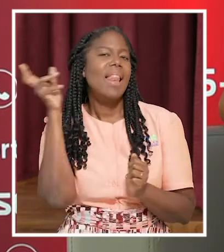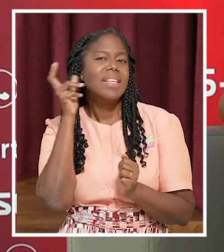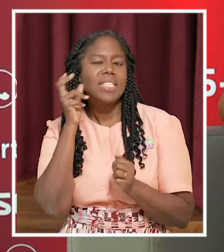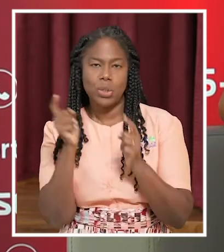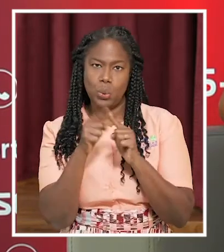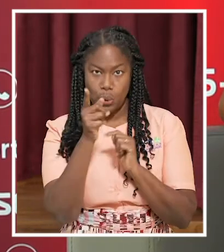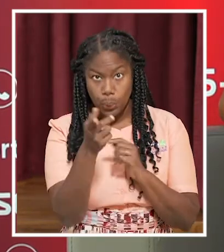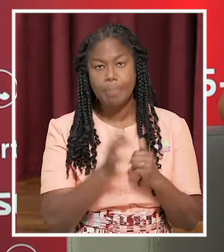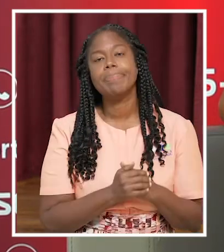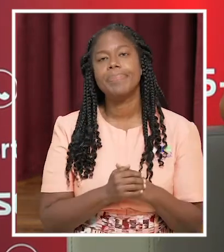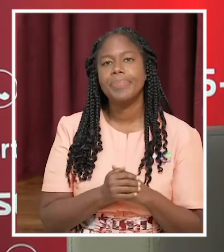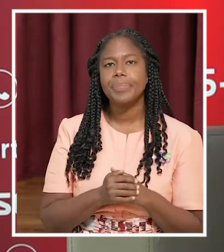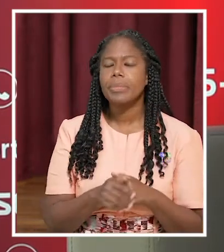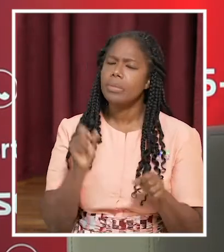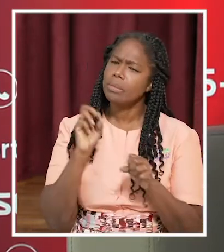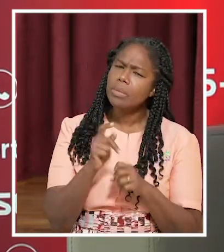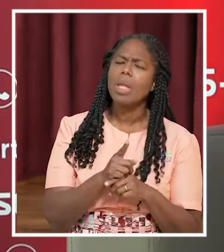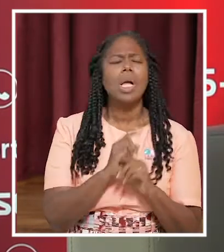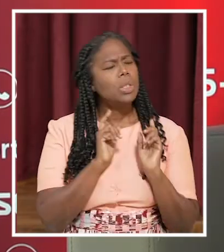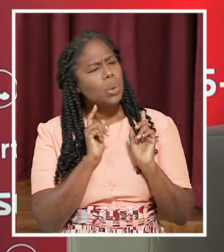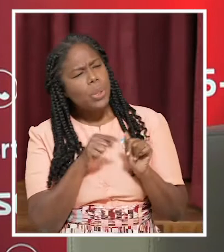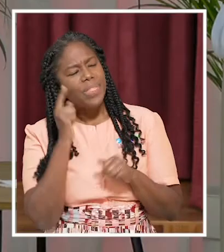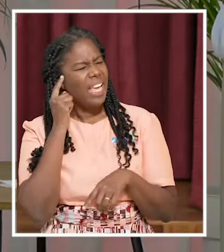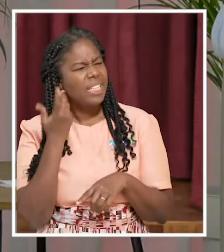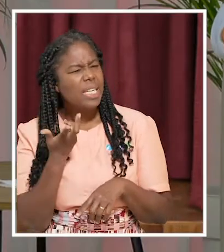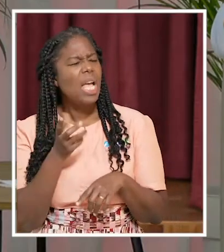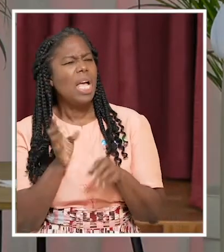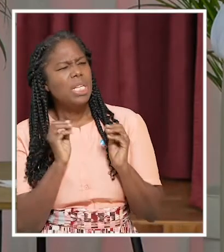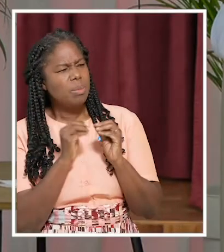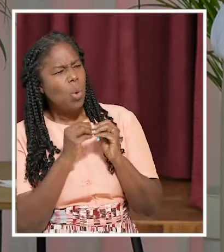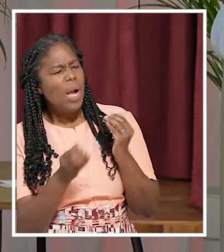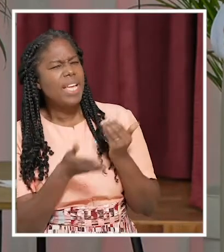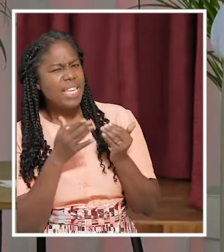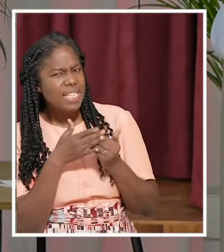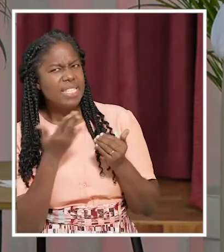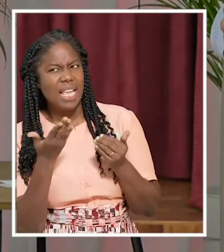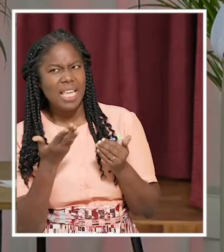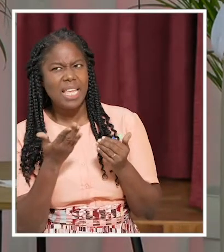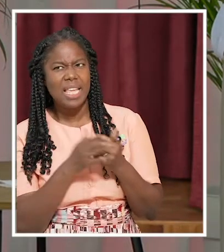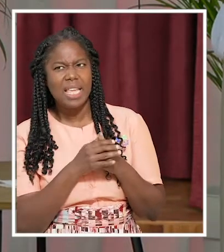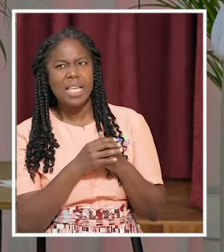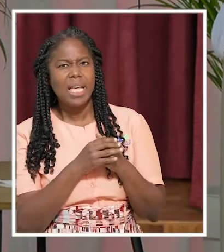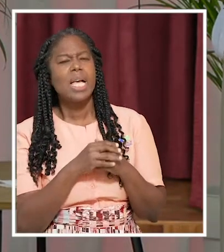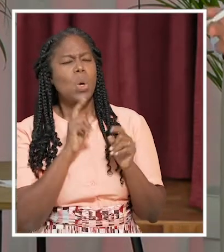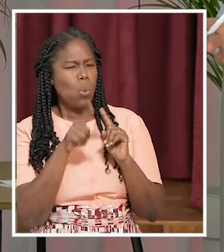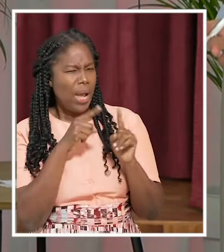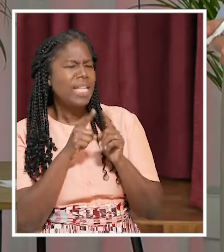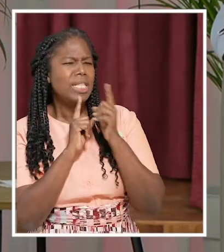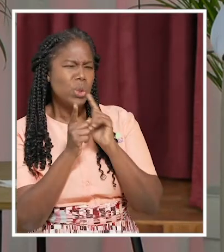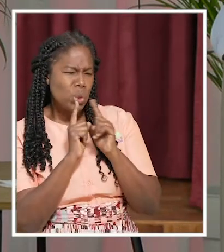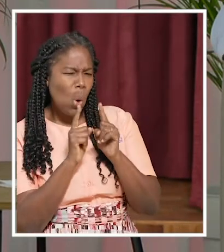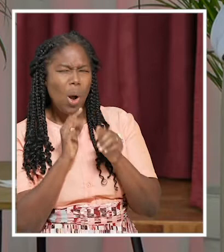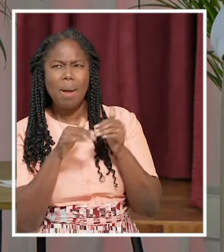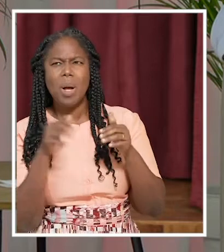you think, Deborah, that it makes the process easy mentally to deal with these stresses by speaking about